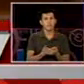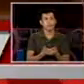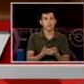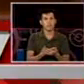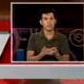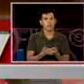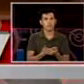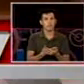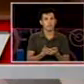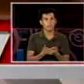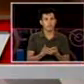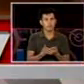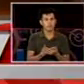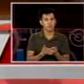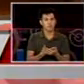with